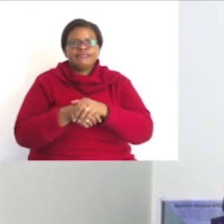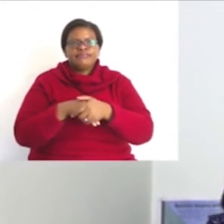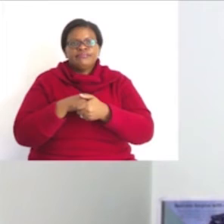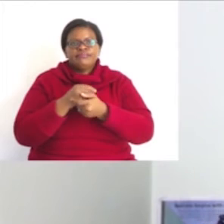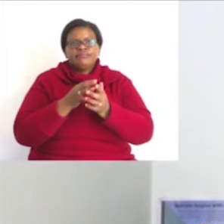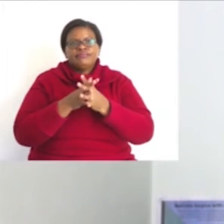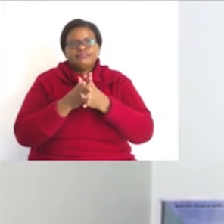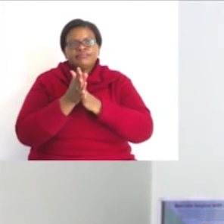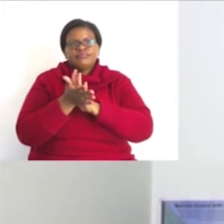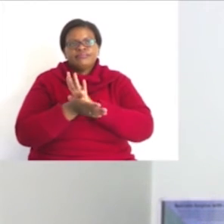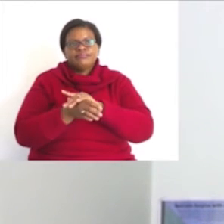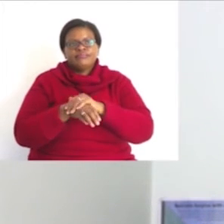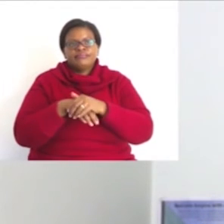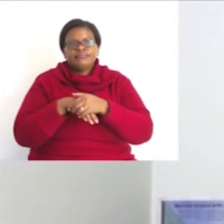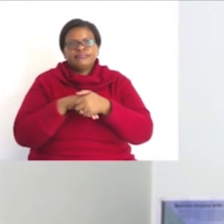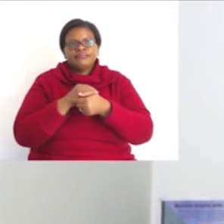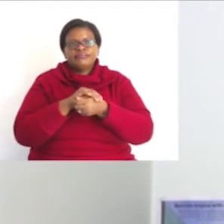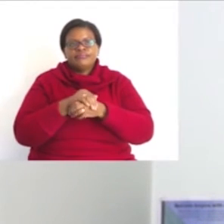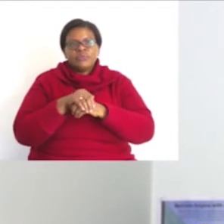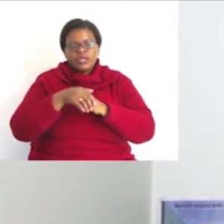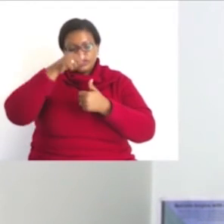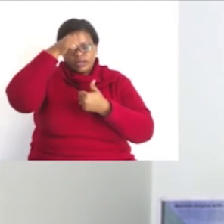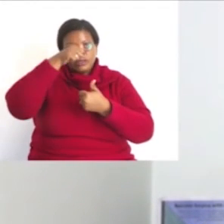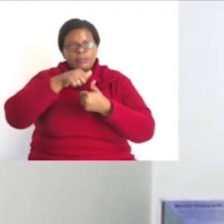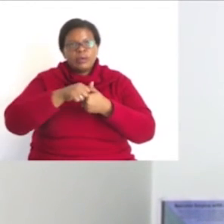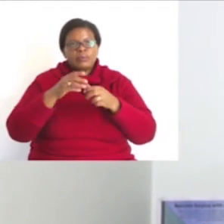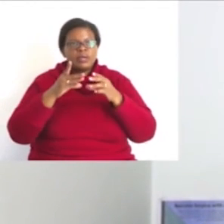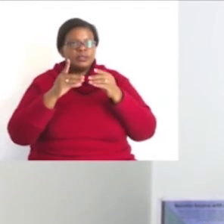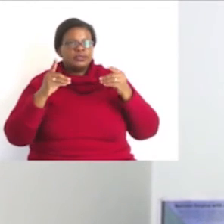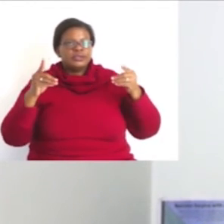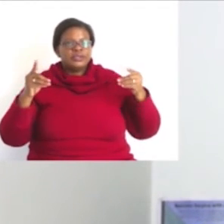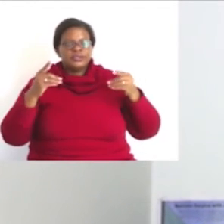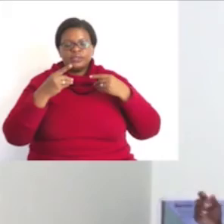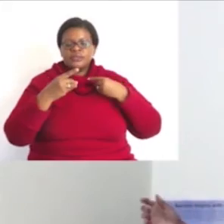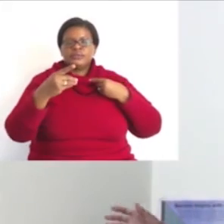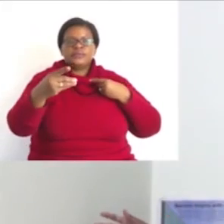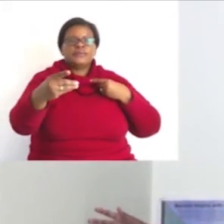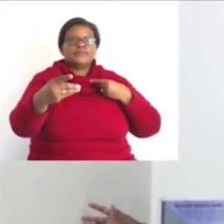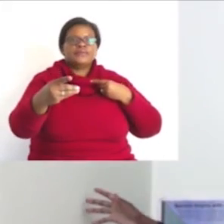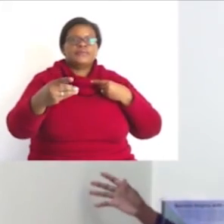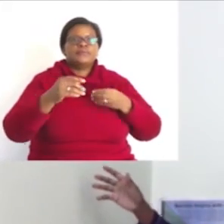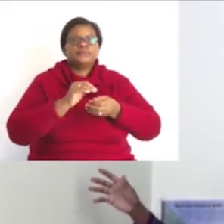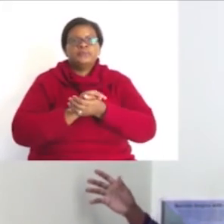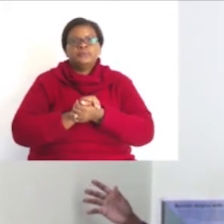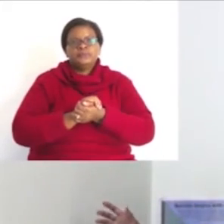inside and outside. And remember to keep this social